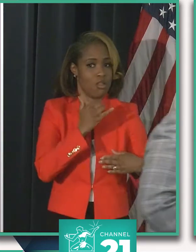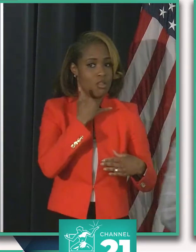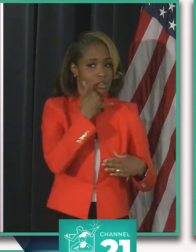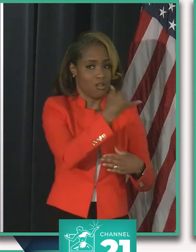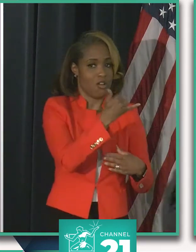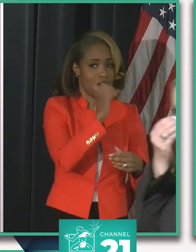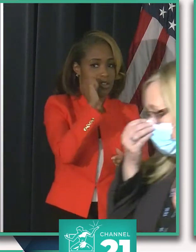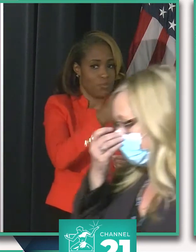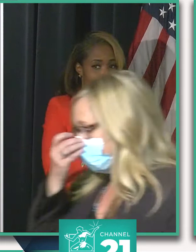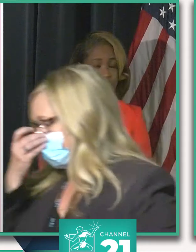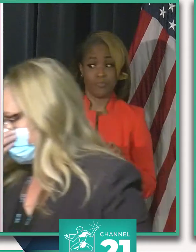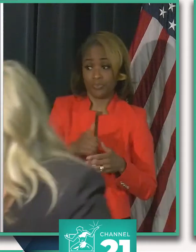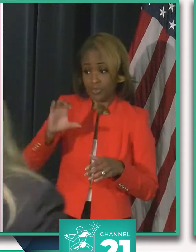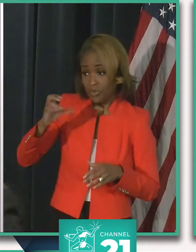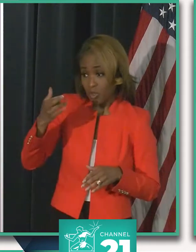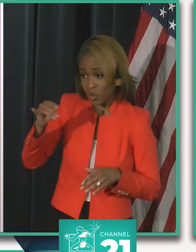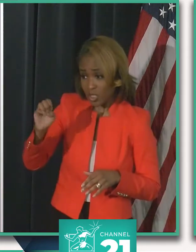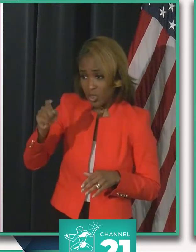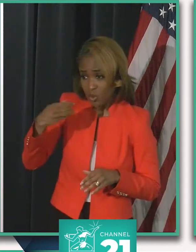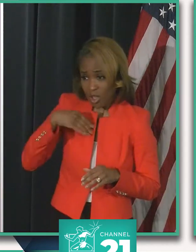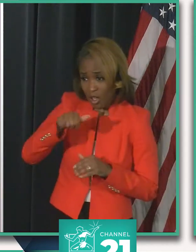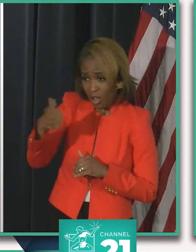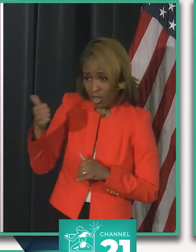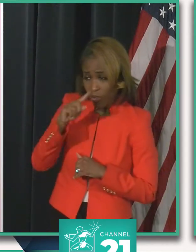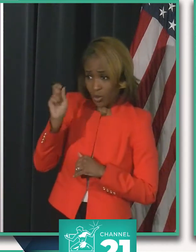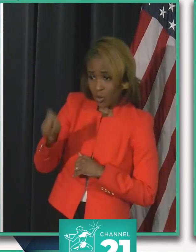That's great. Christine, did you have another question?